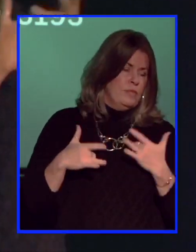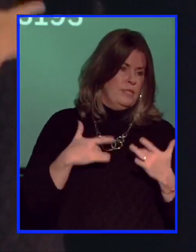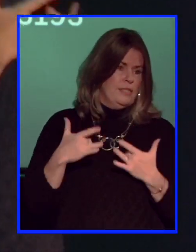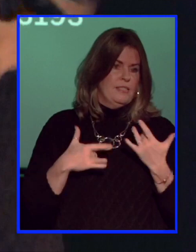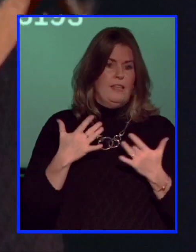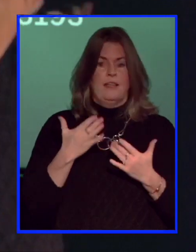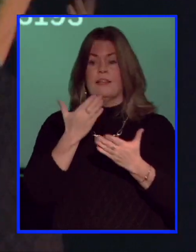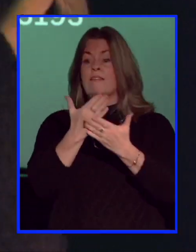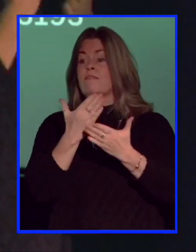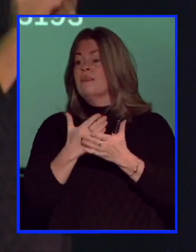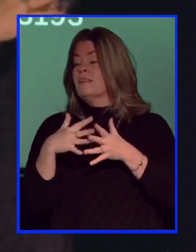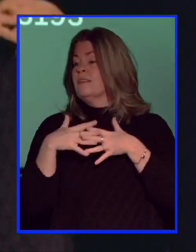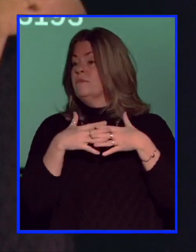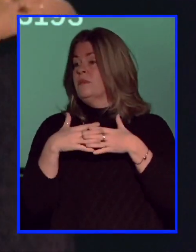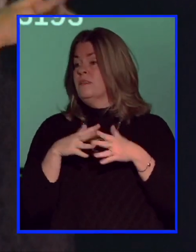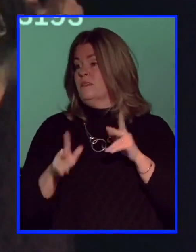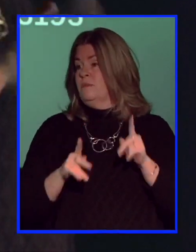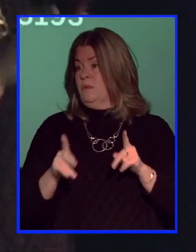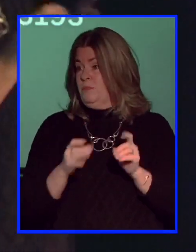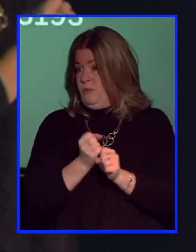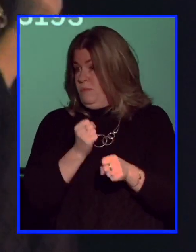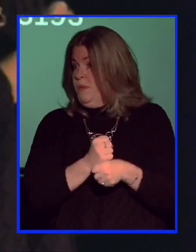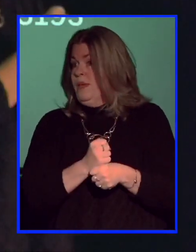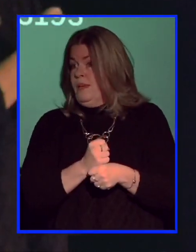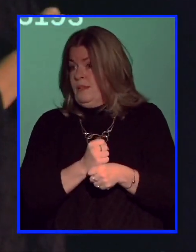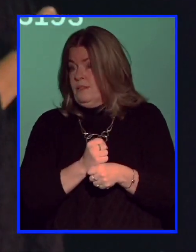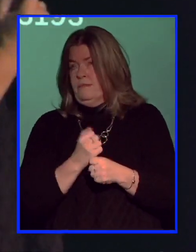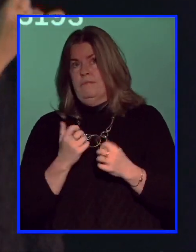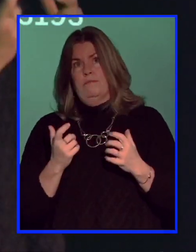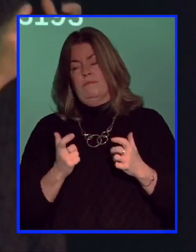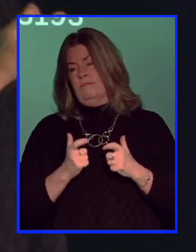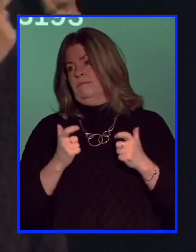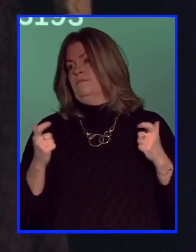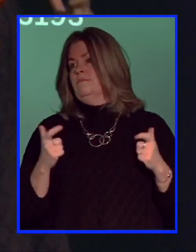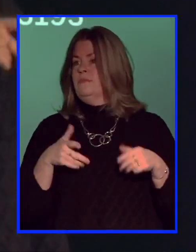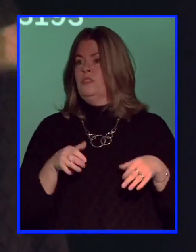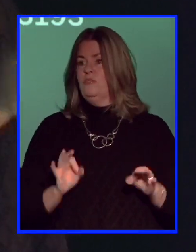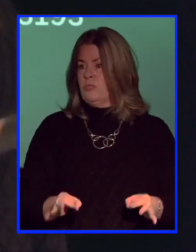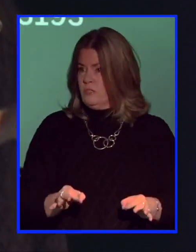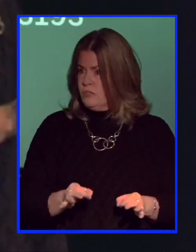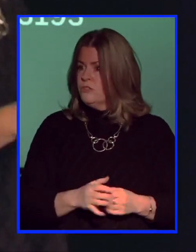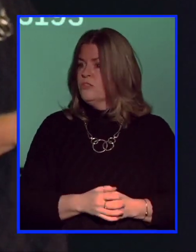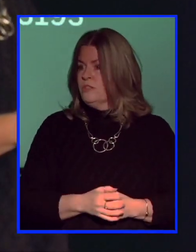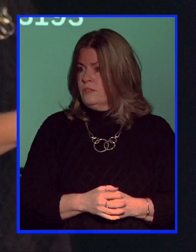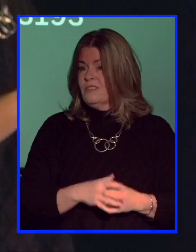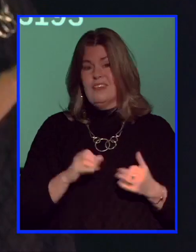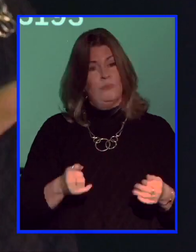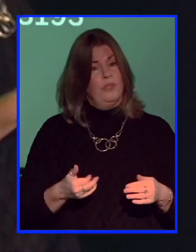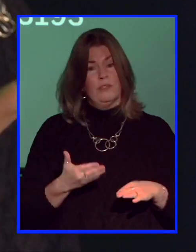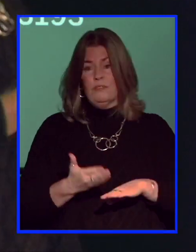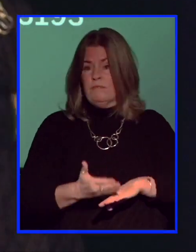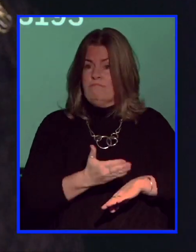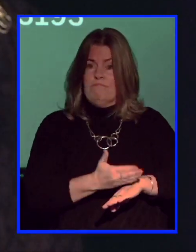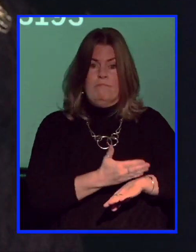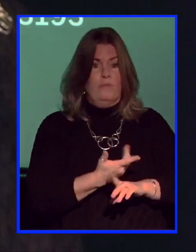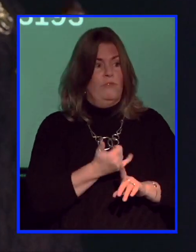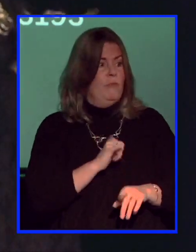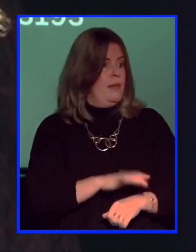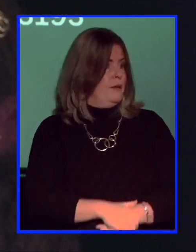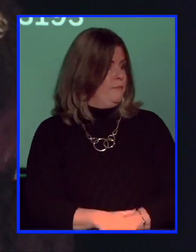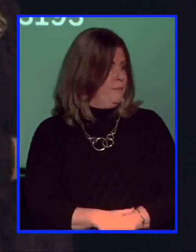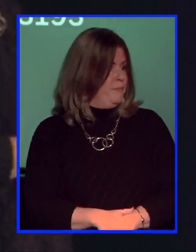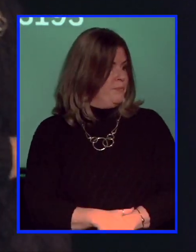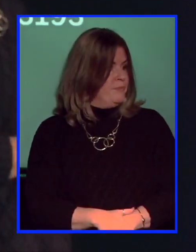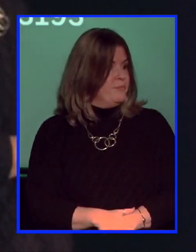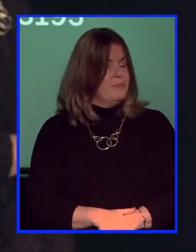that the American people made what I think is a major decision, and we can build on that. And obviously, you know,